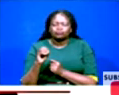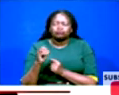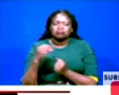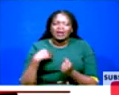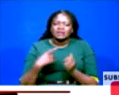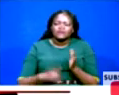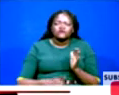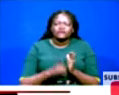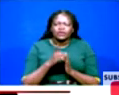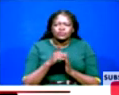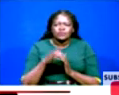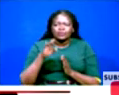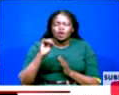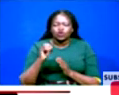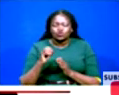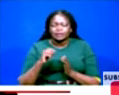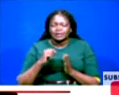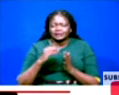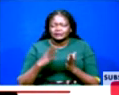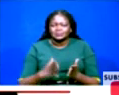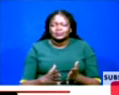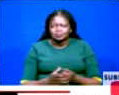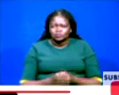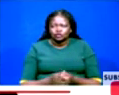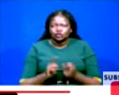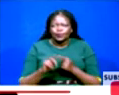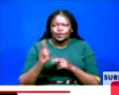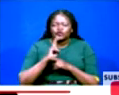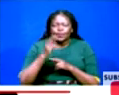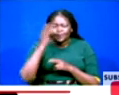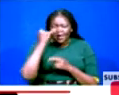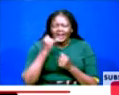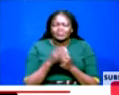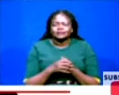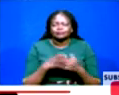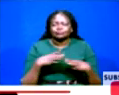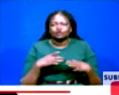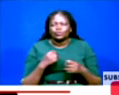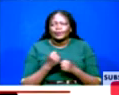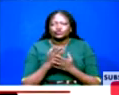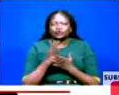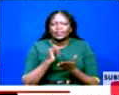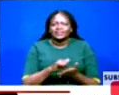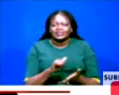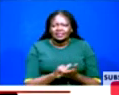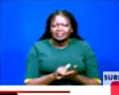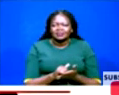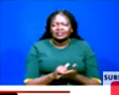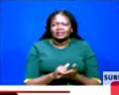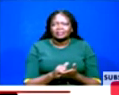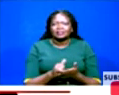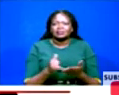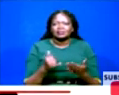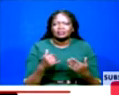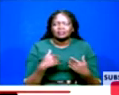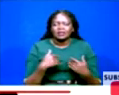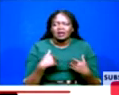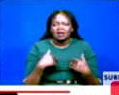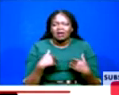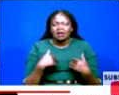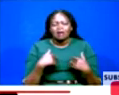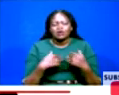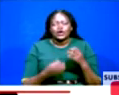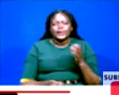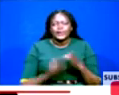a biodigester calibrator to be used by installers in order to ensure that their installations are able to generate